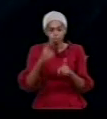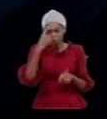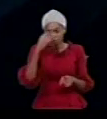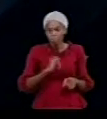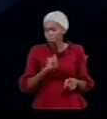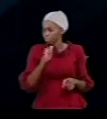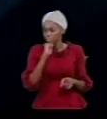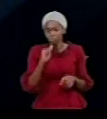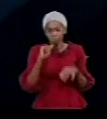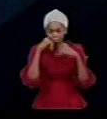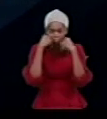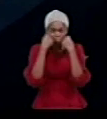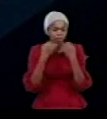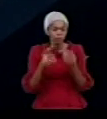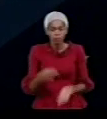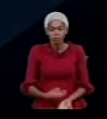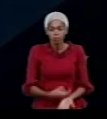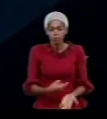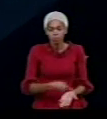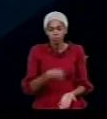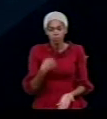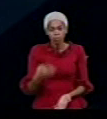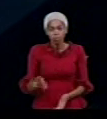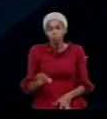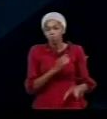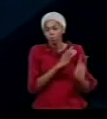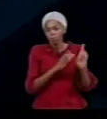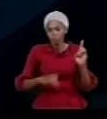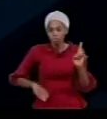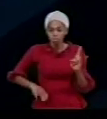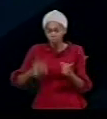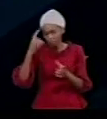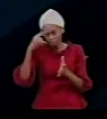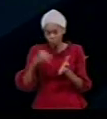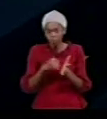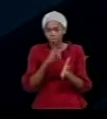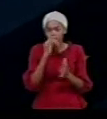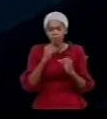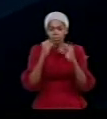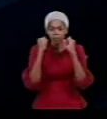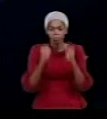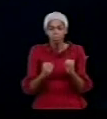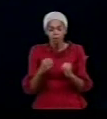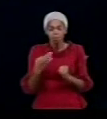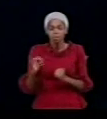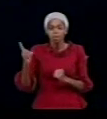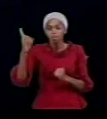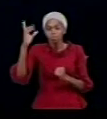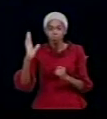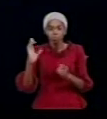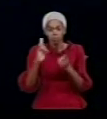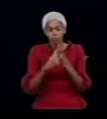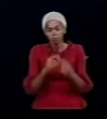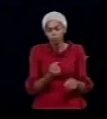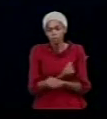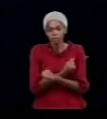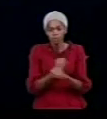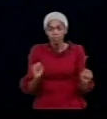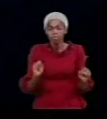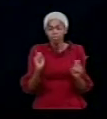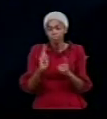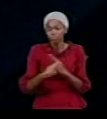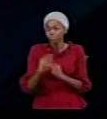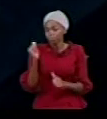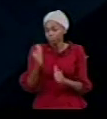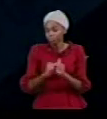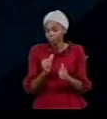ashamed of the gospel of Christ, for it is the power of God unto